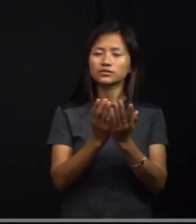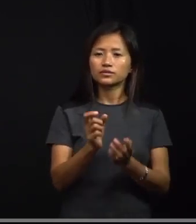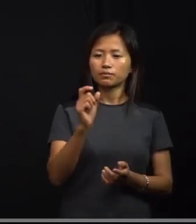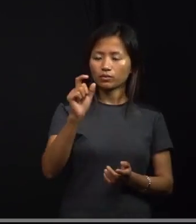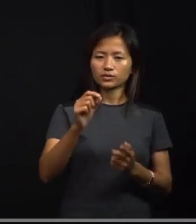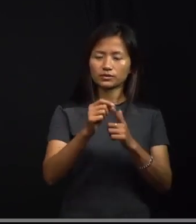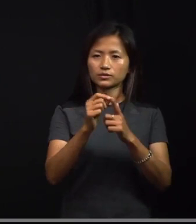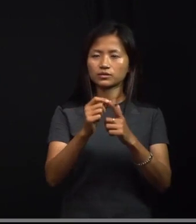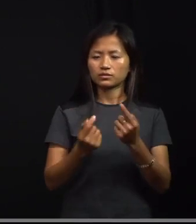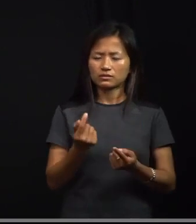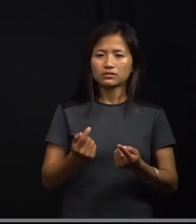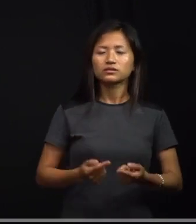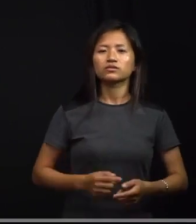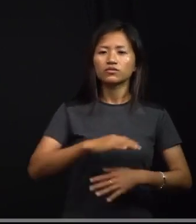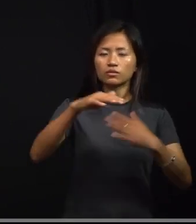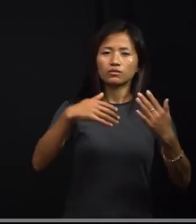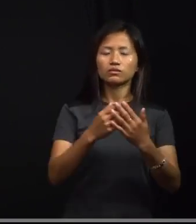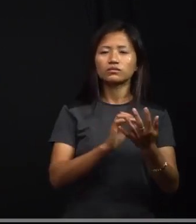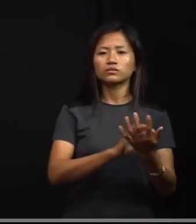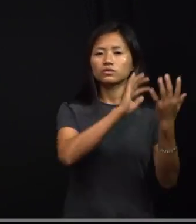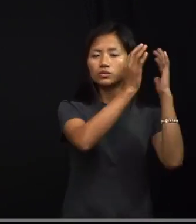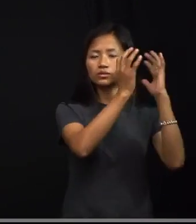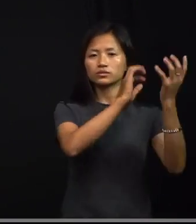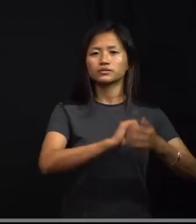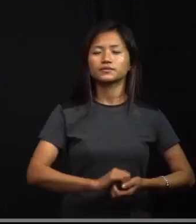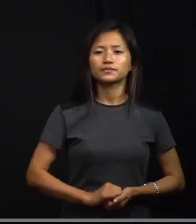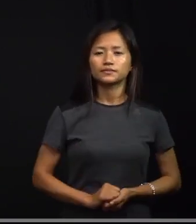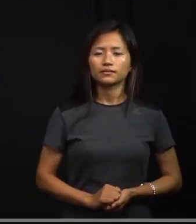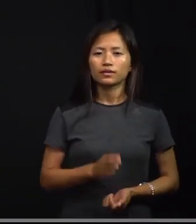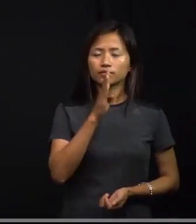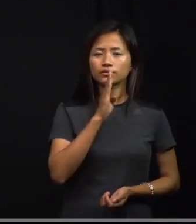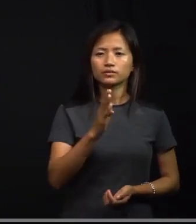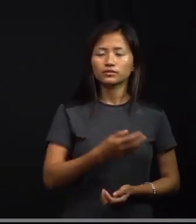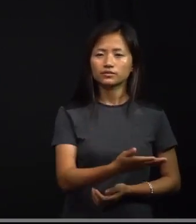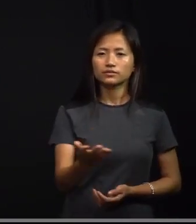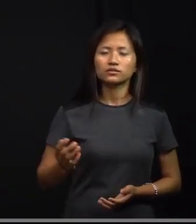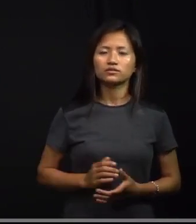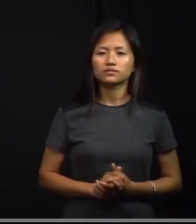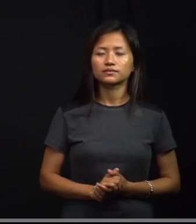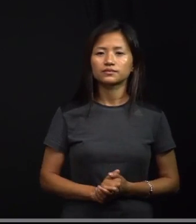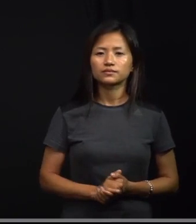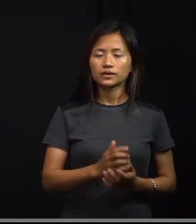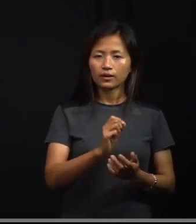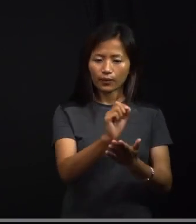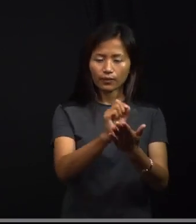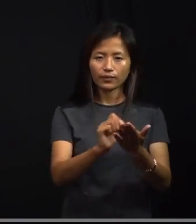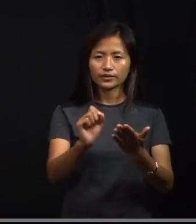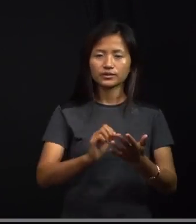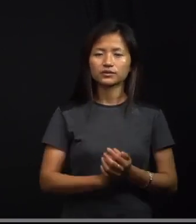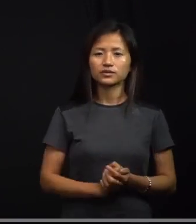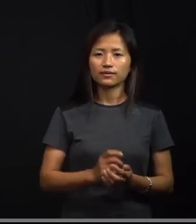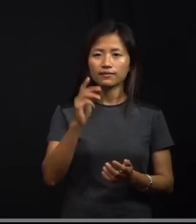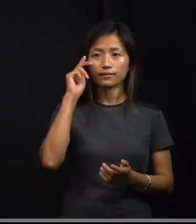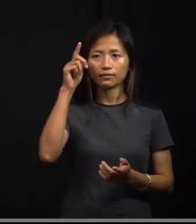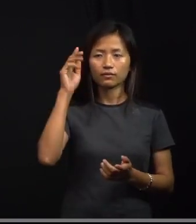own country and in fact for the whole world also, right? So because of their writings and because of the